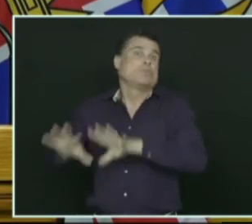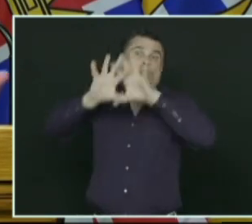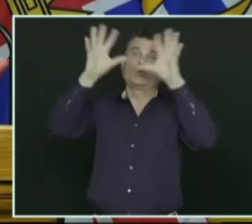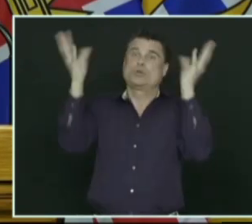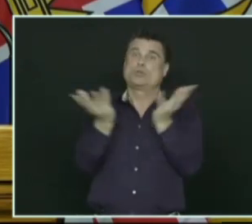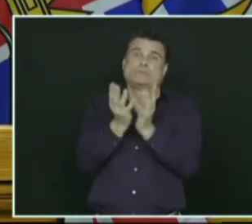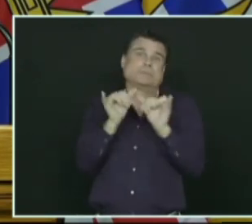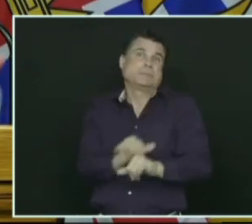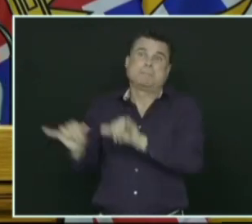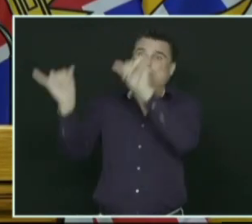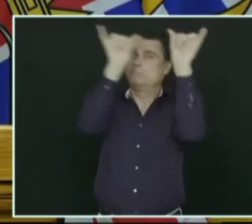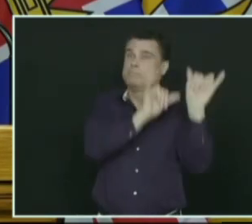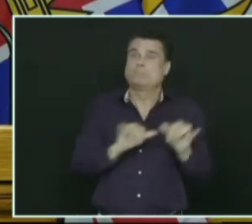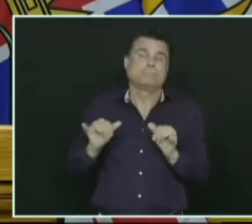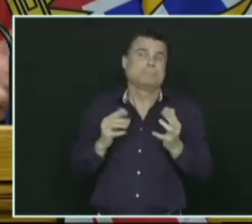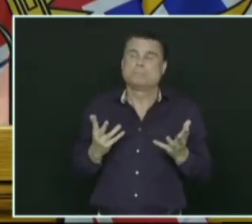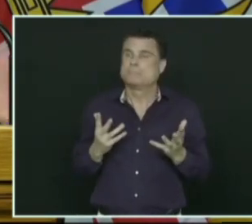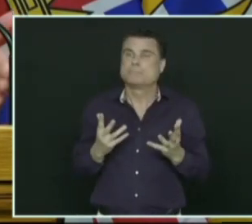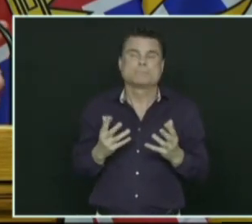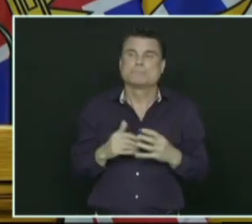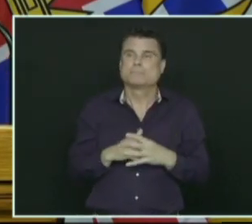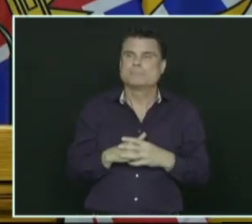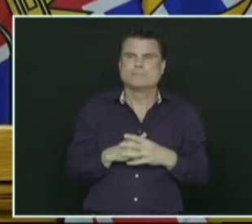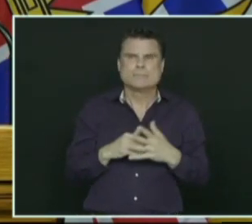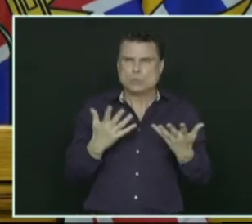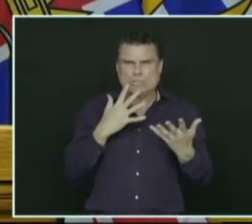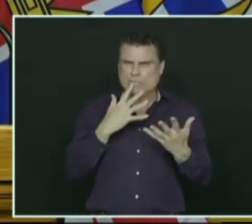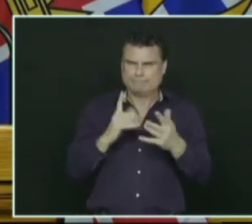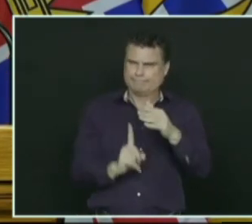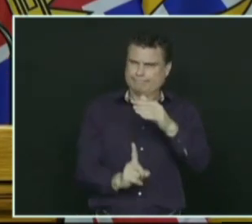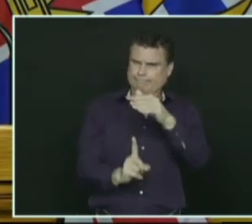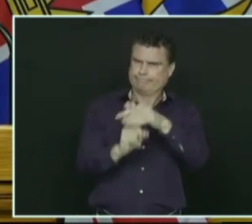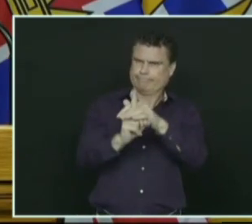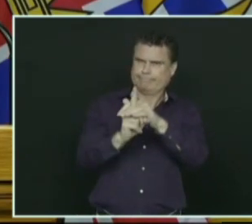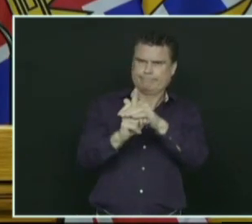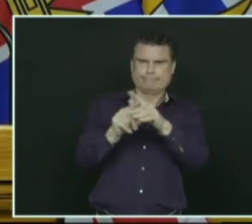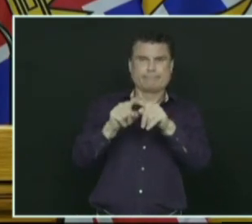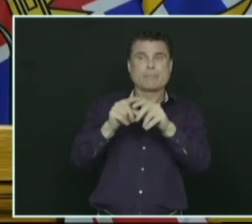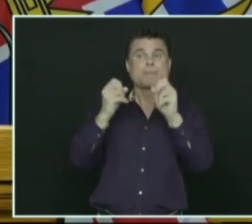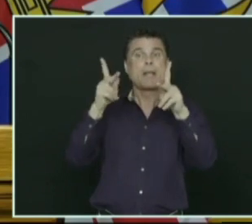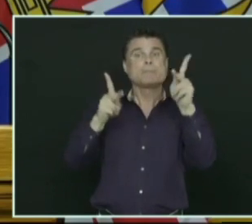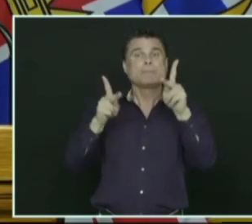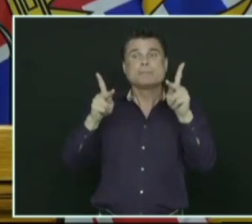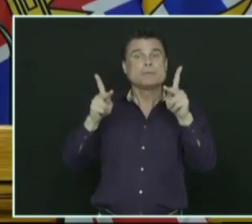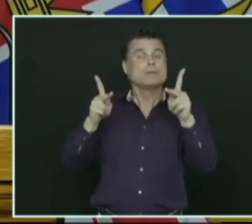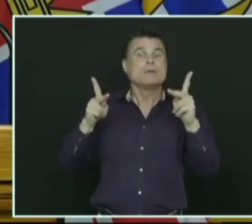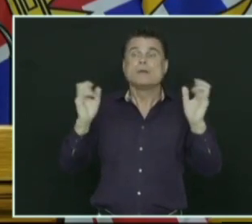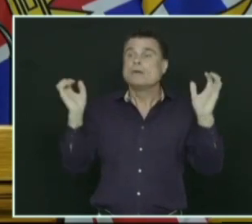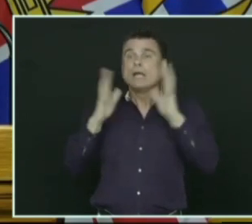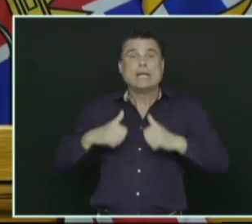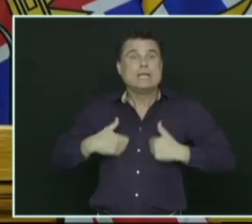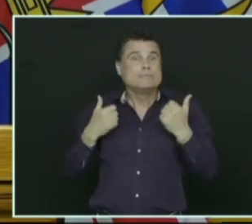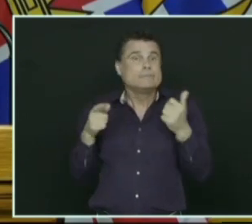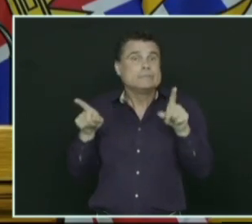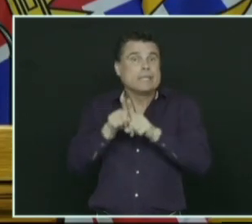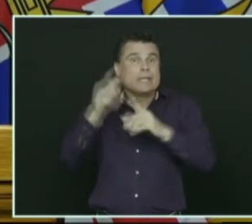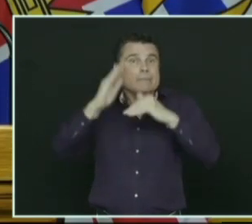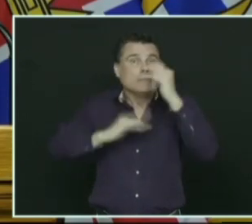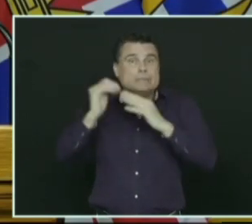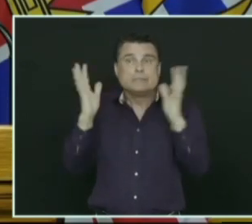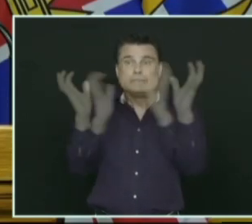in long-term care moving around, though that has taken some time to sort out because it's such a complicated